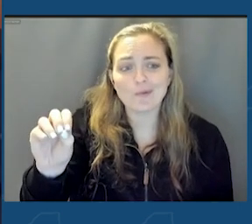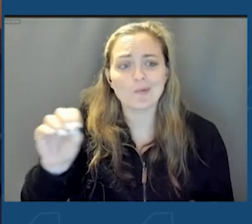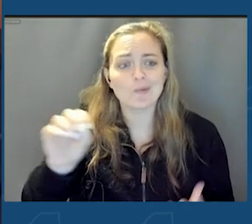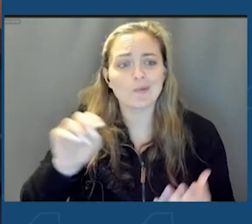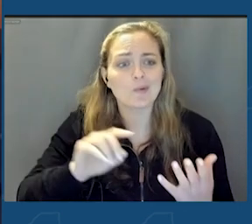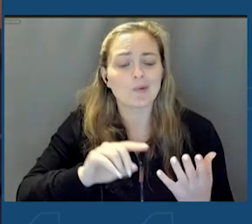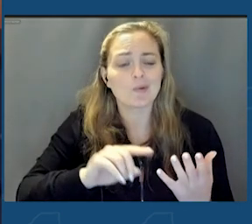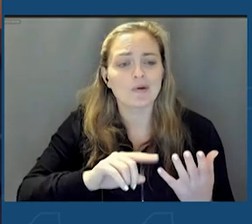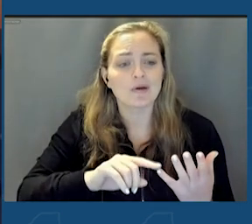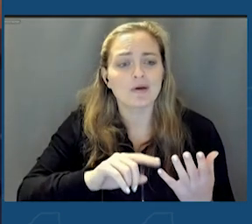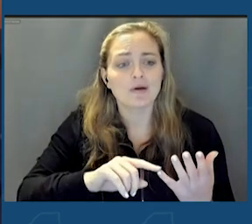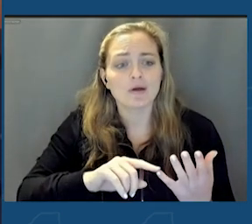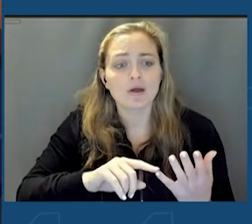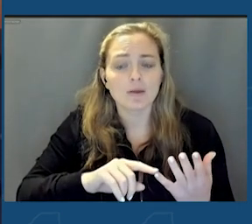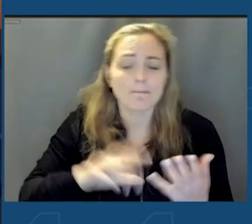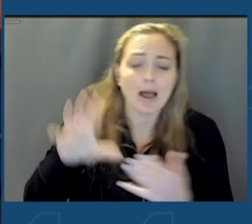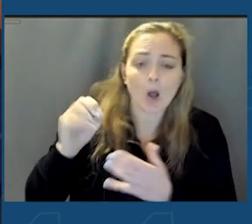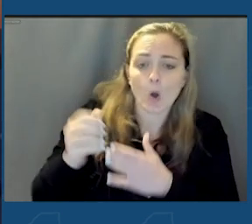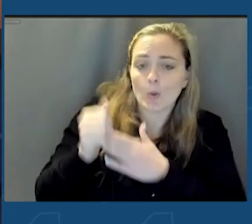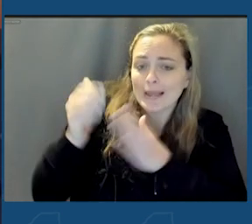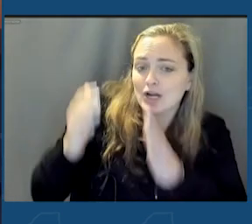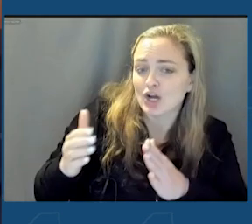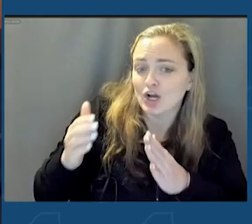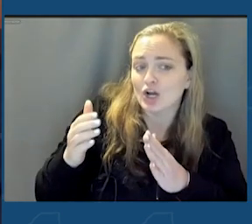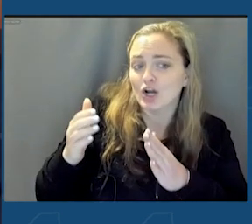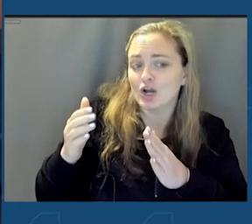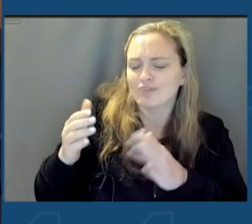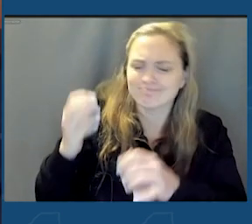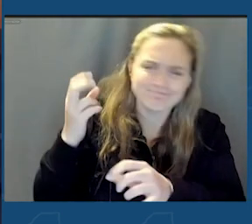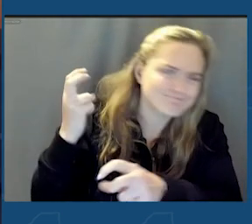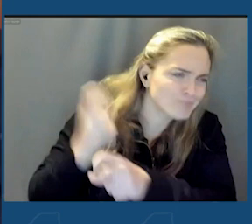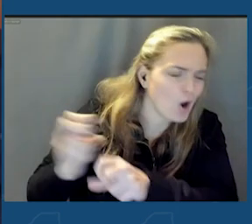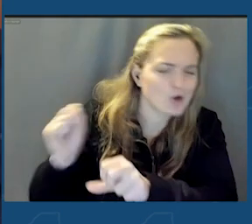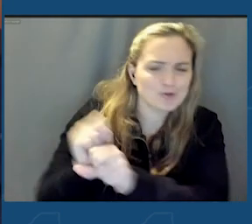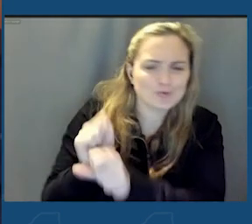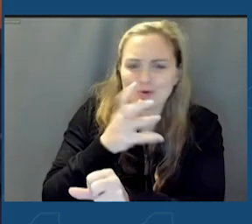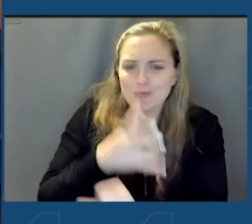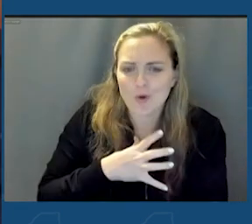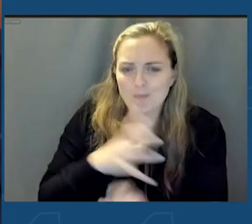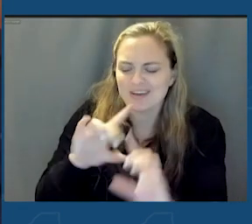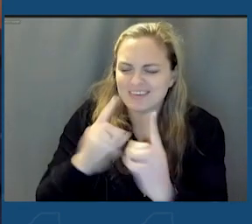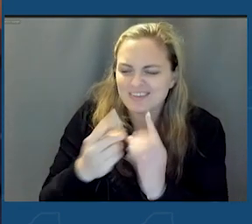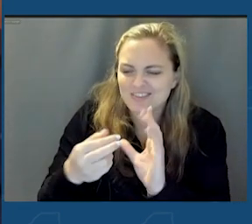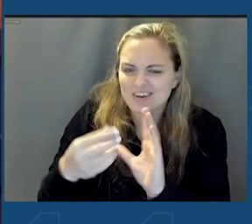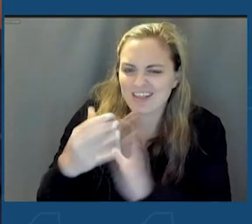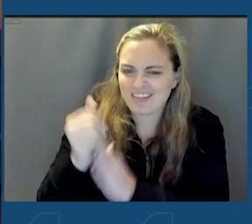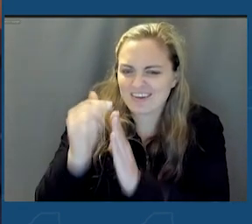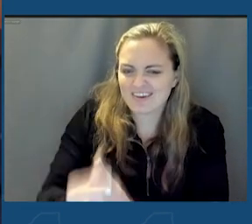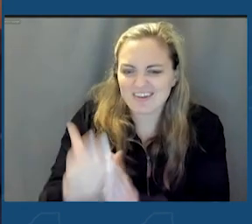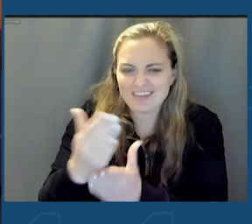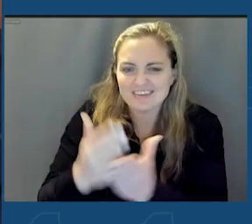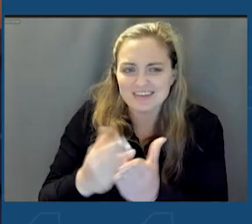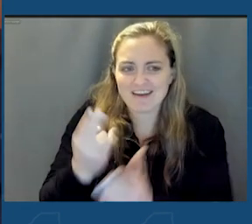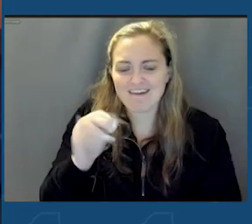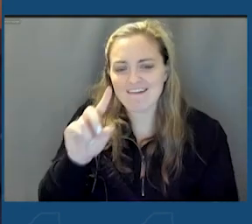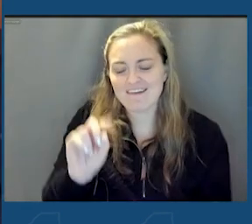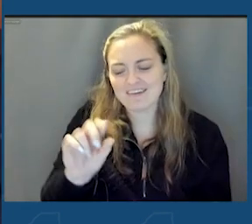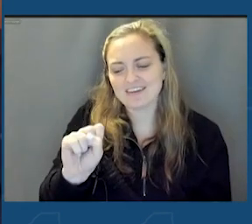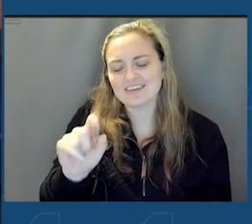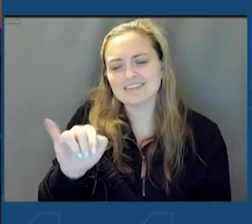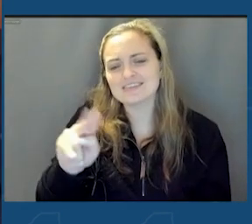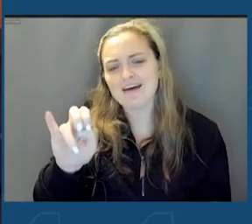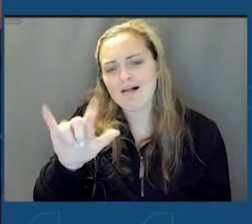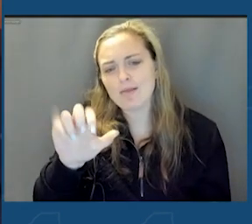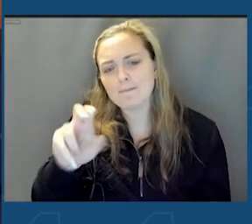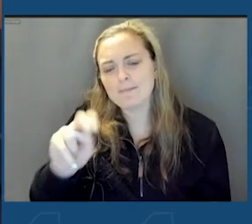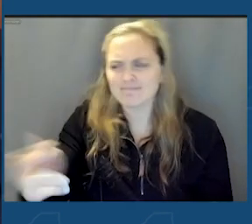I see my co-leader, hardest working woman, the hardest working district leader on this side of town, Hilda Solomon. Stand up, Hilda. They